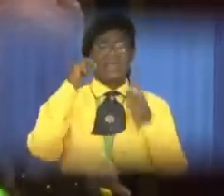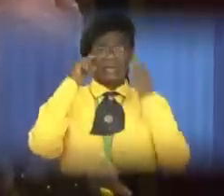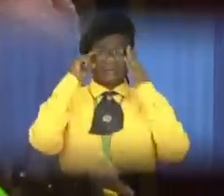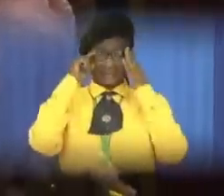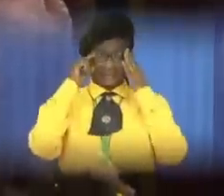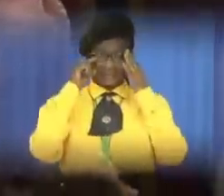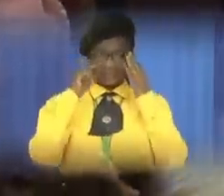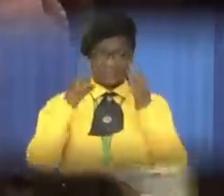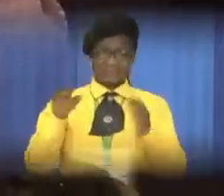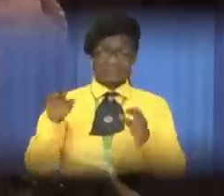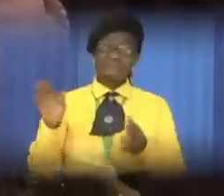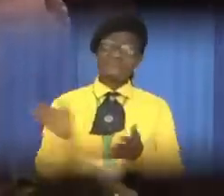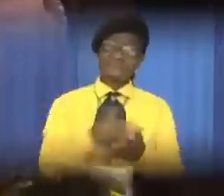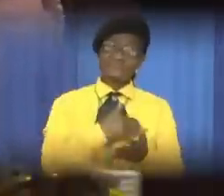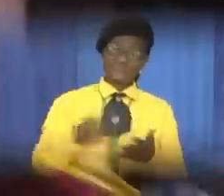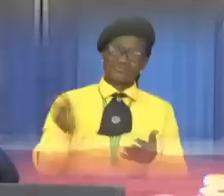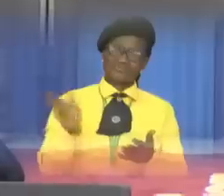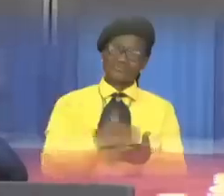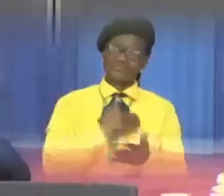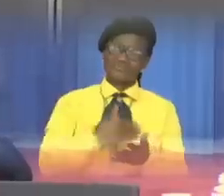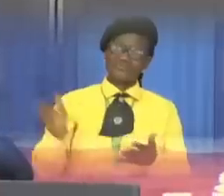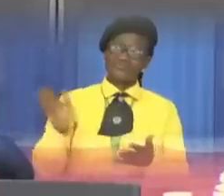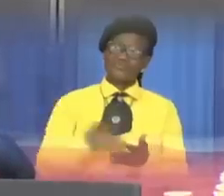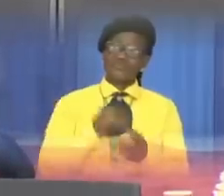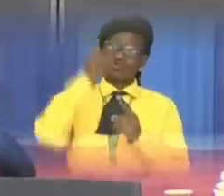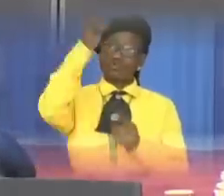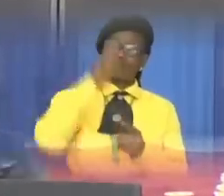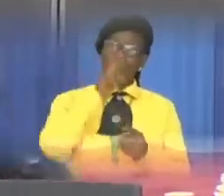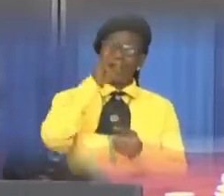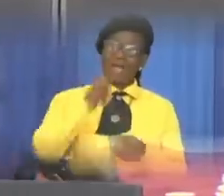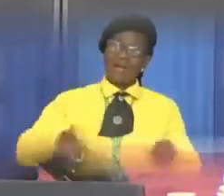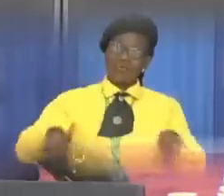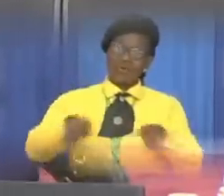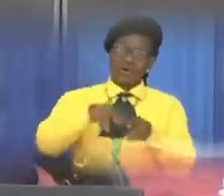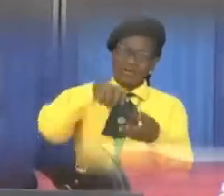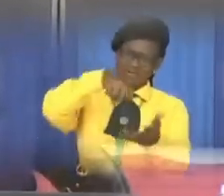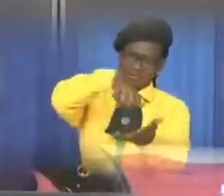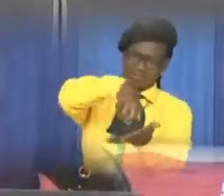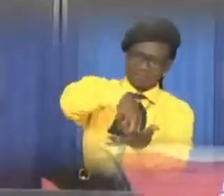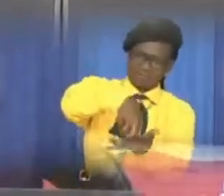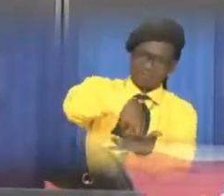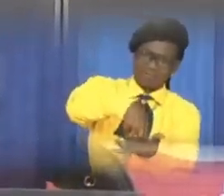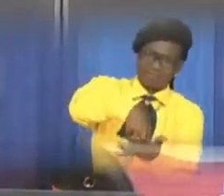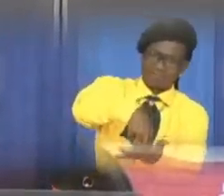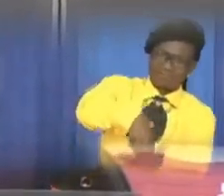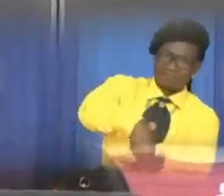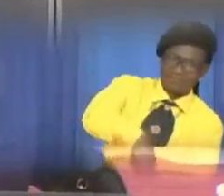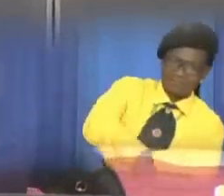You are worthy, O Lord, you are worthy.